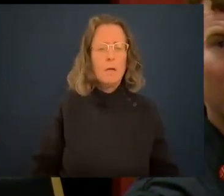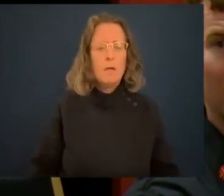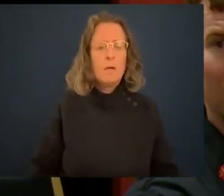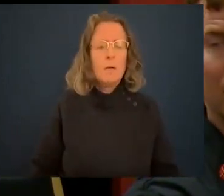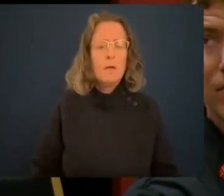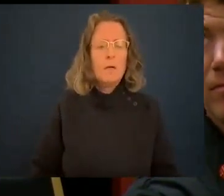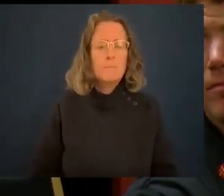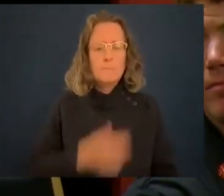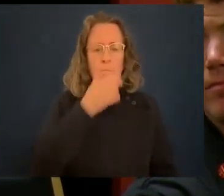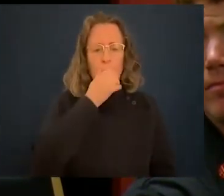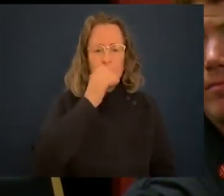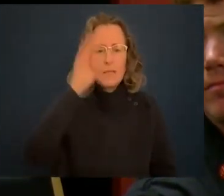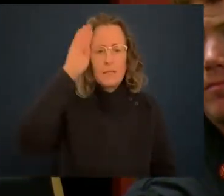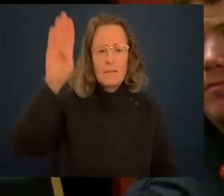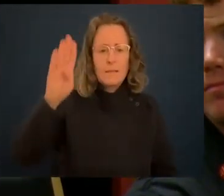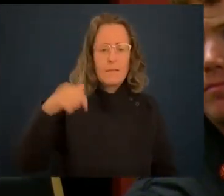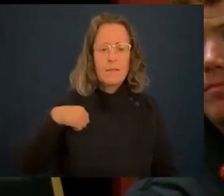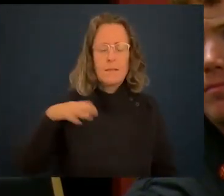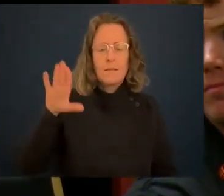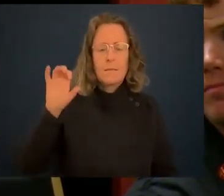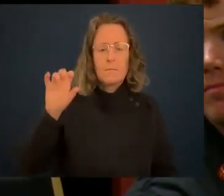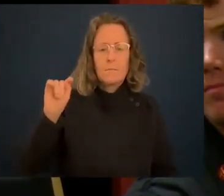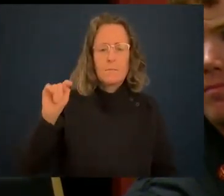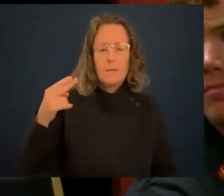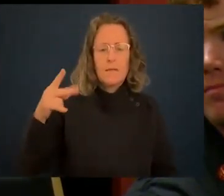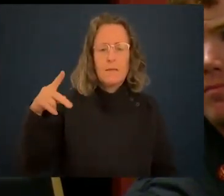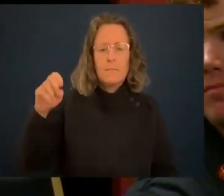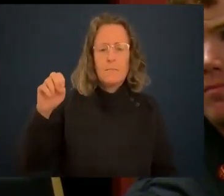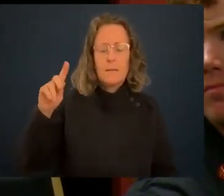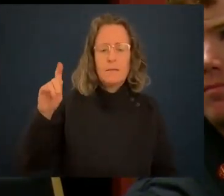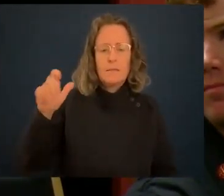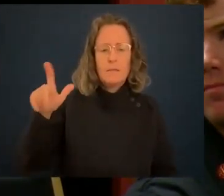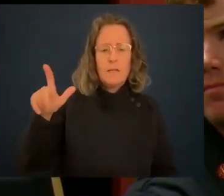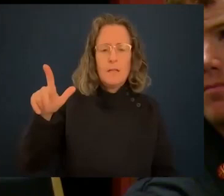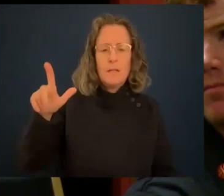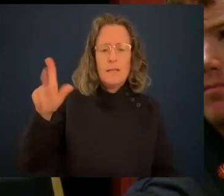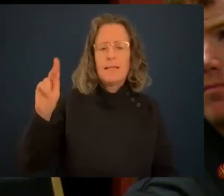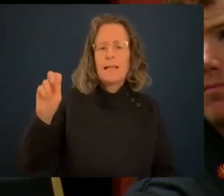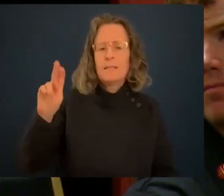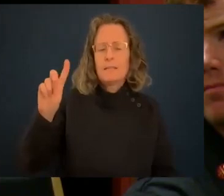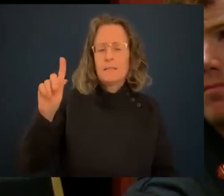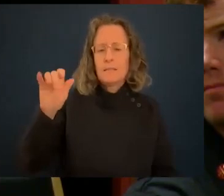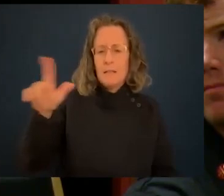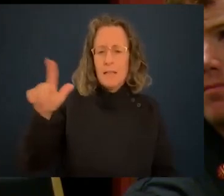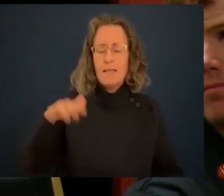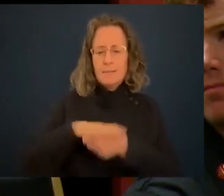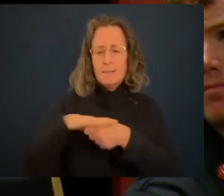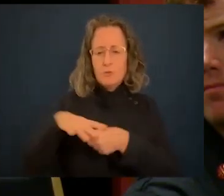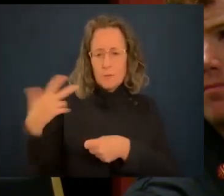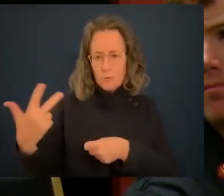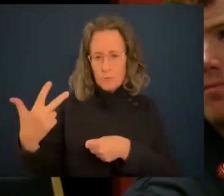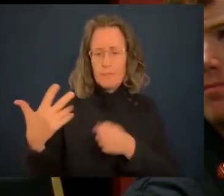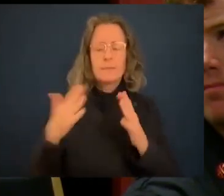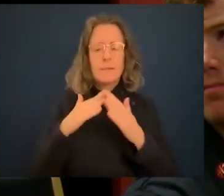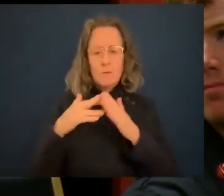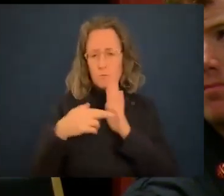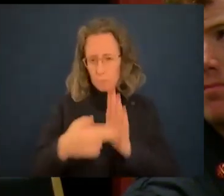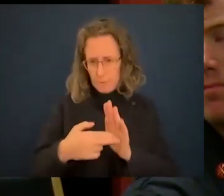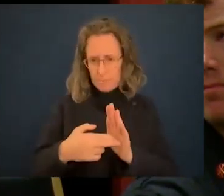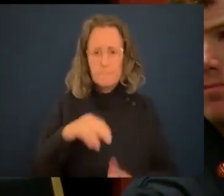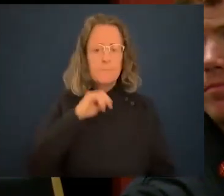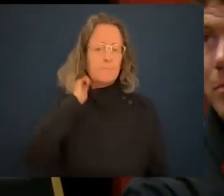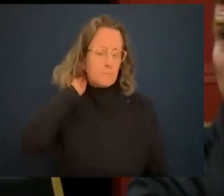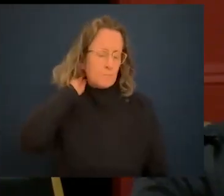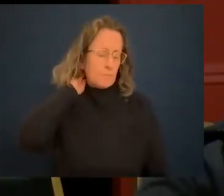hi my name is Beth Kendall I'm District three and I'm a town rep welcome back hey thank you um and